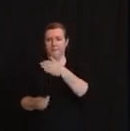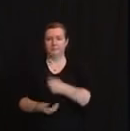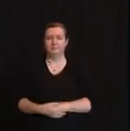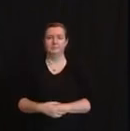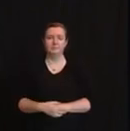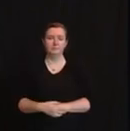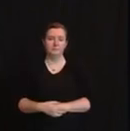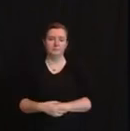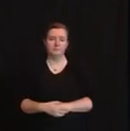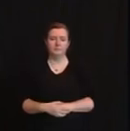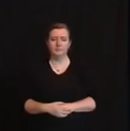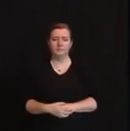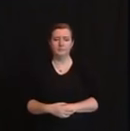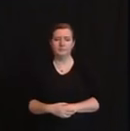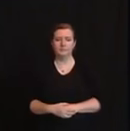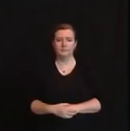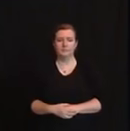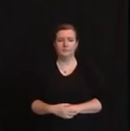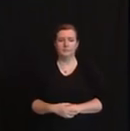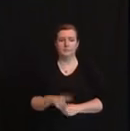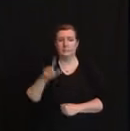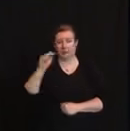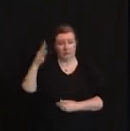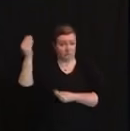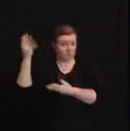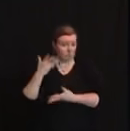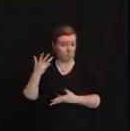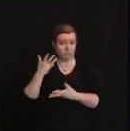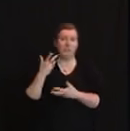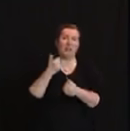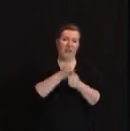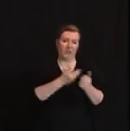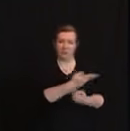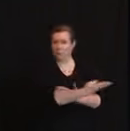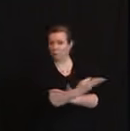According to the lab data from this morning,